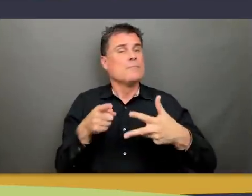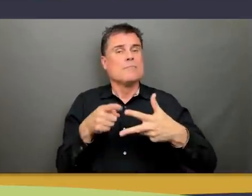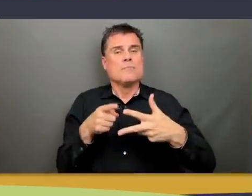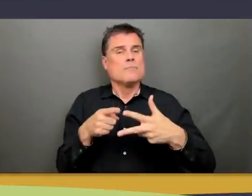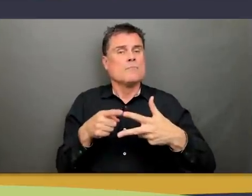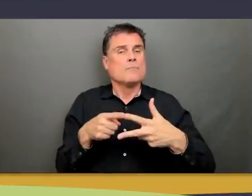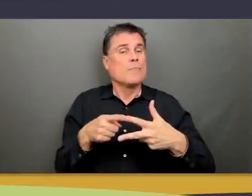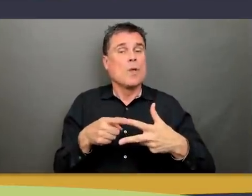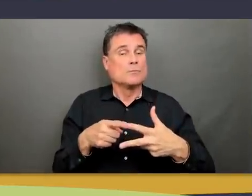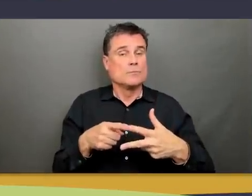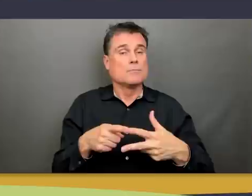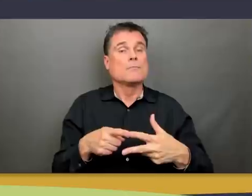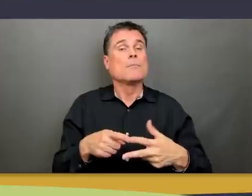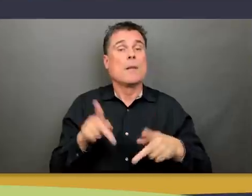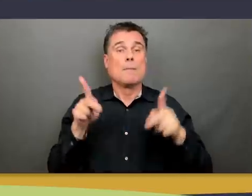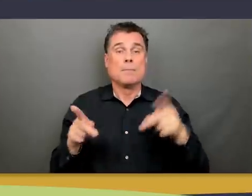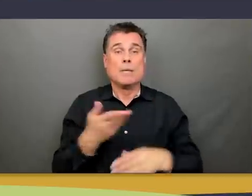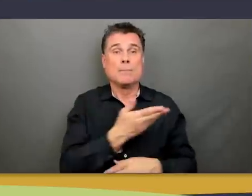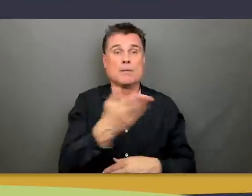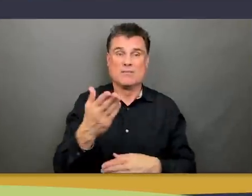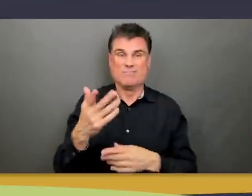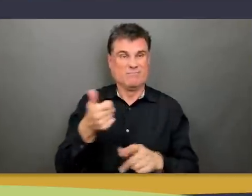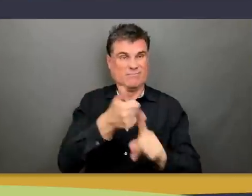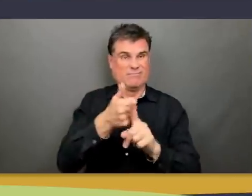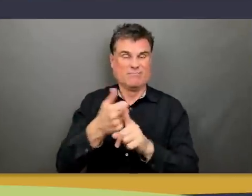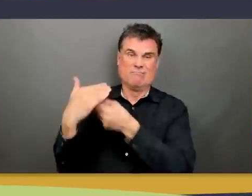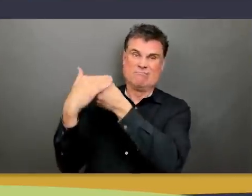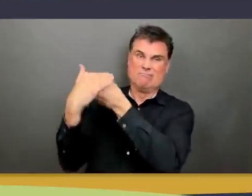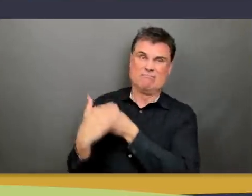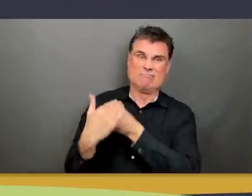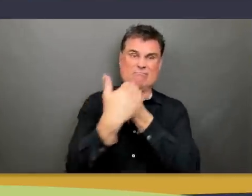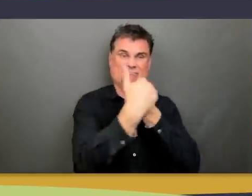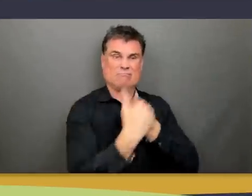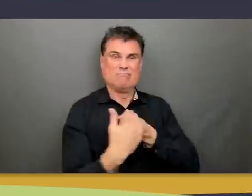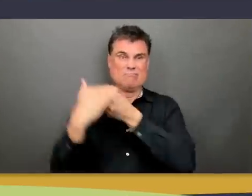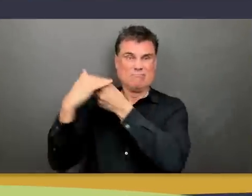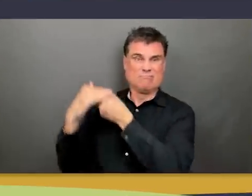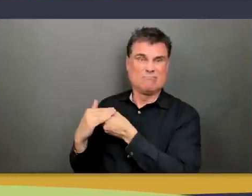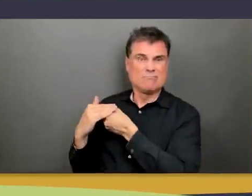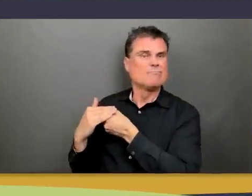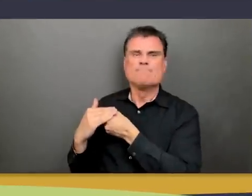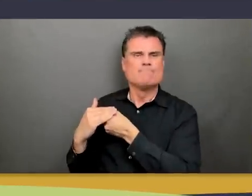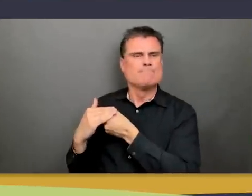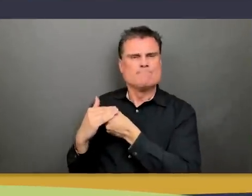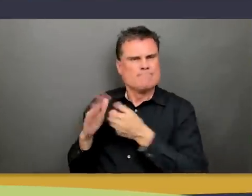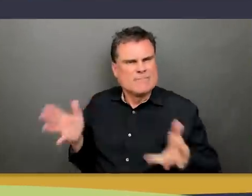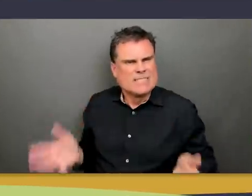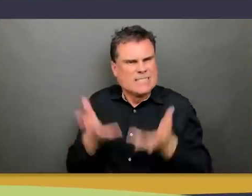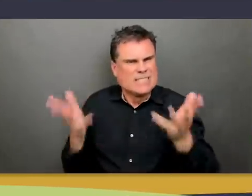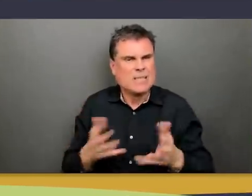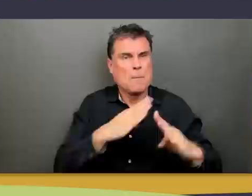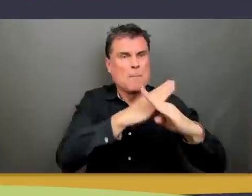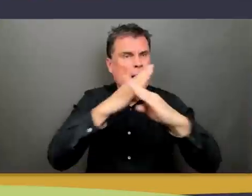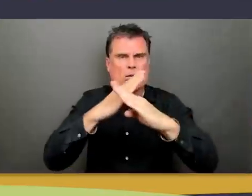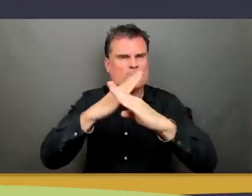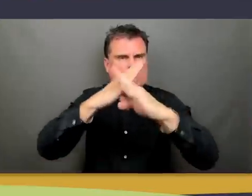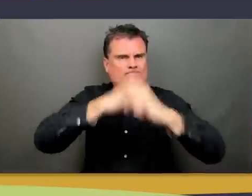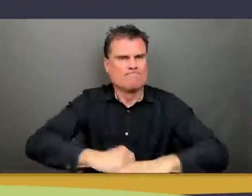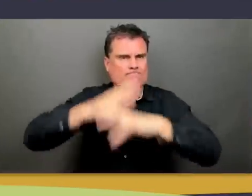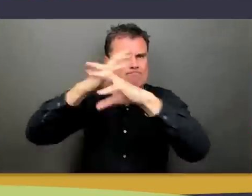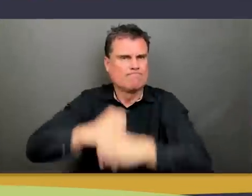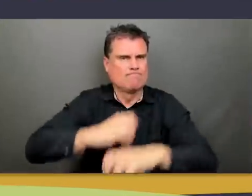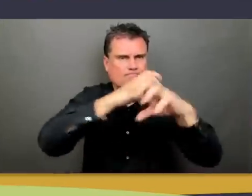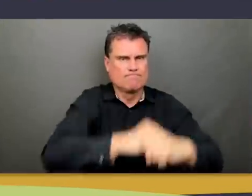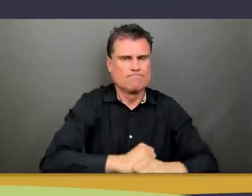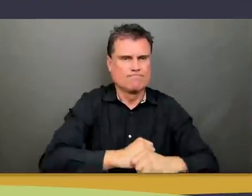communities. There are two awards presented for this category. For our Breaking